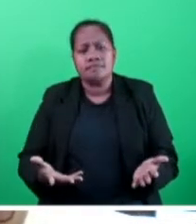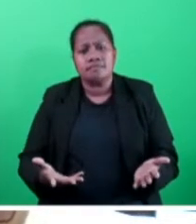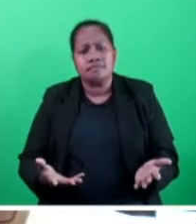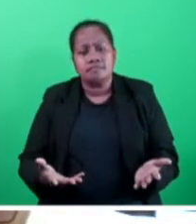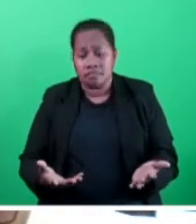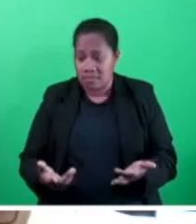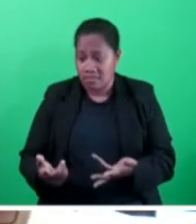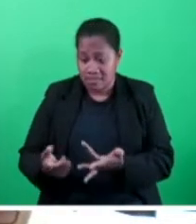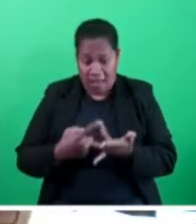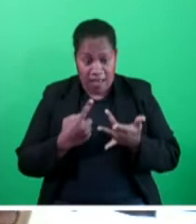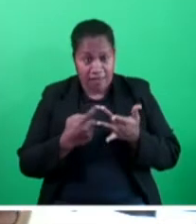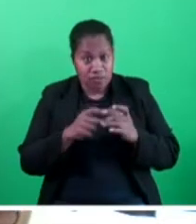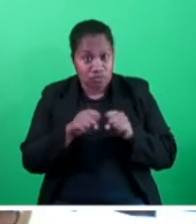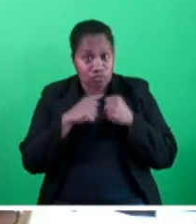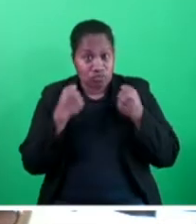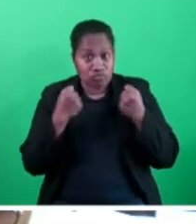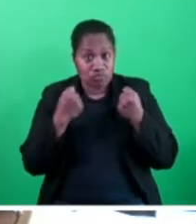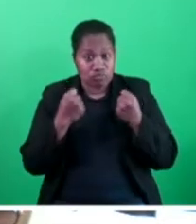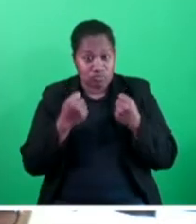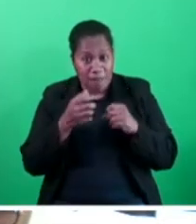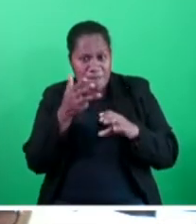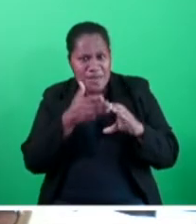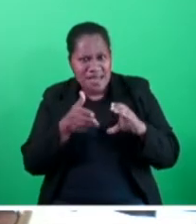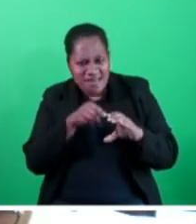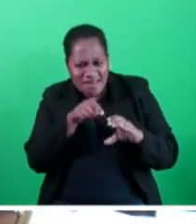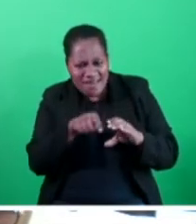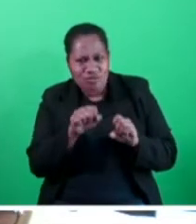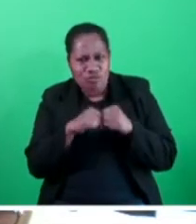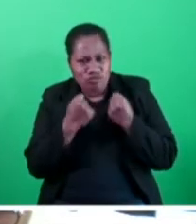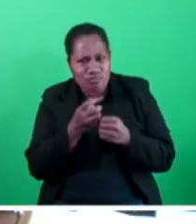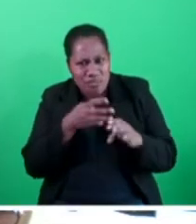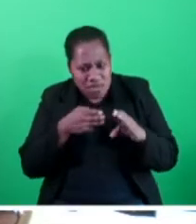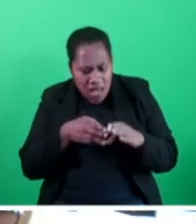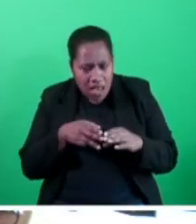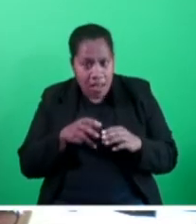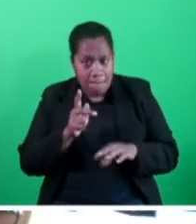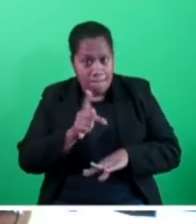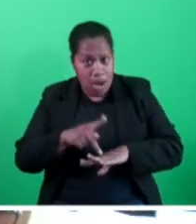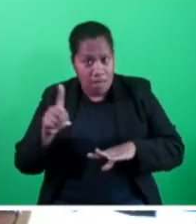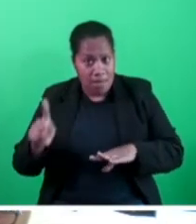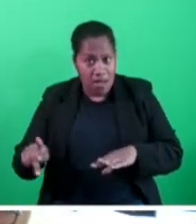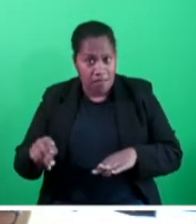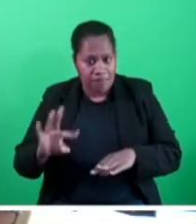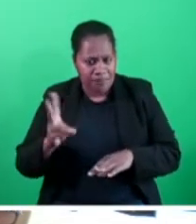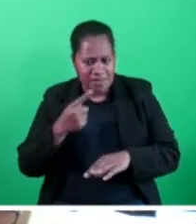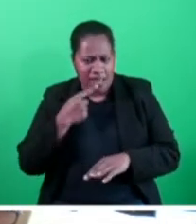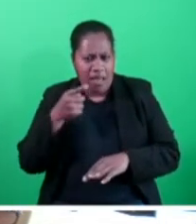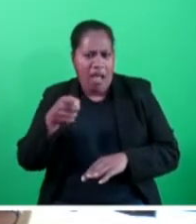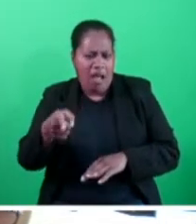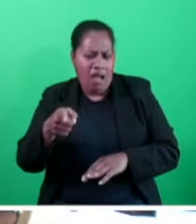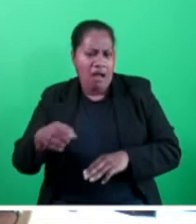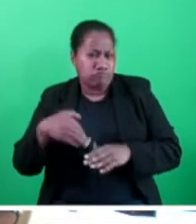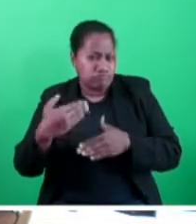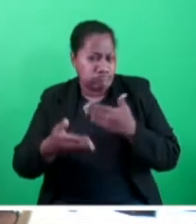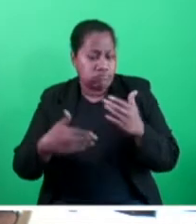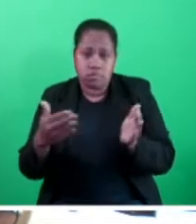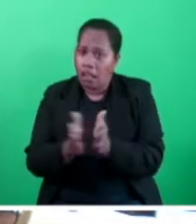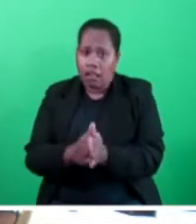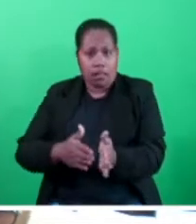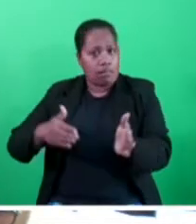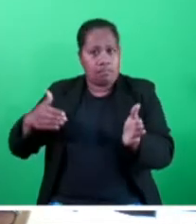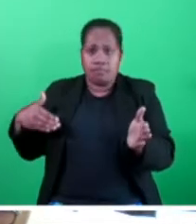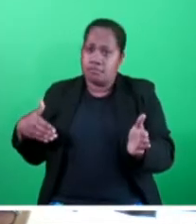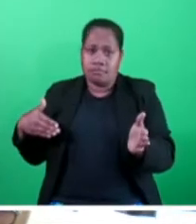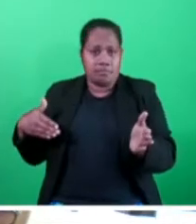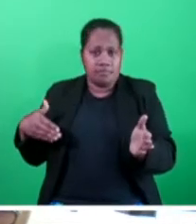Others on social media and in Parliament claim the process has been delayed, taking it towards the election.